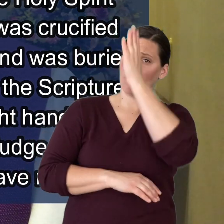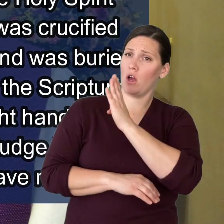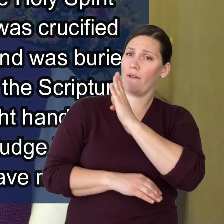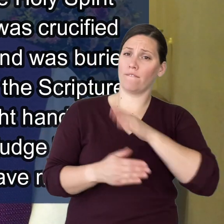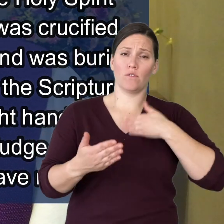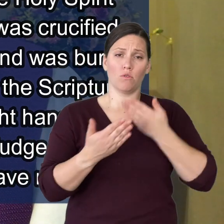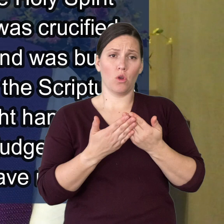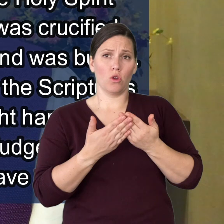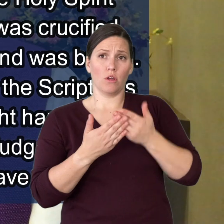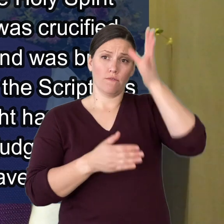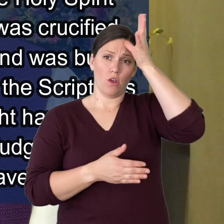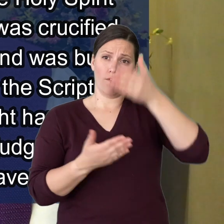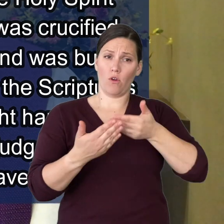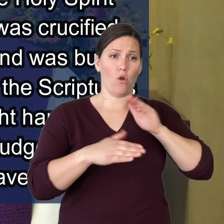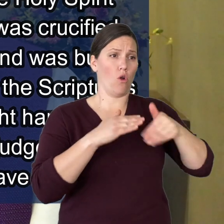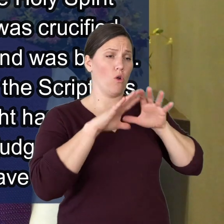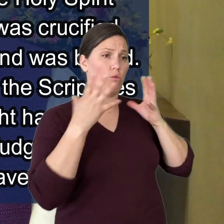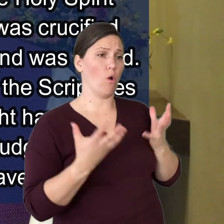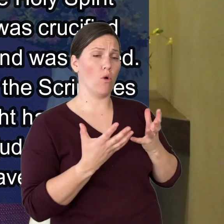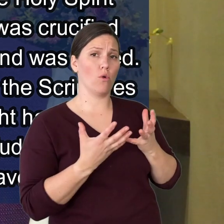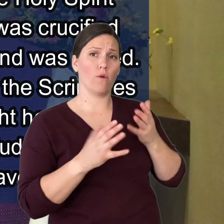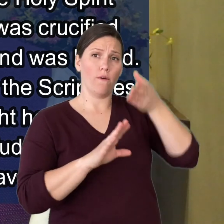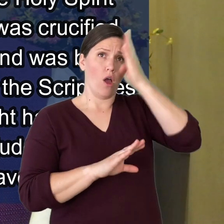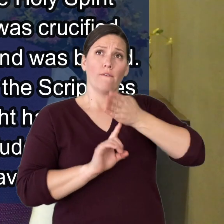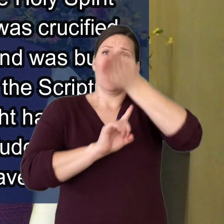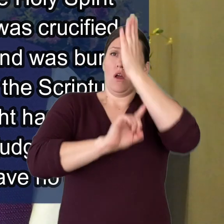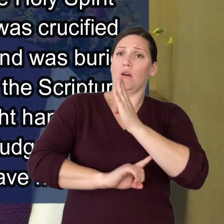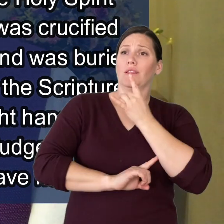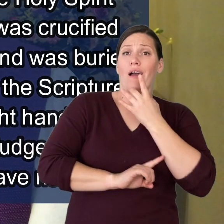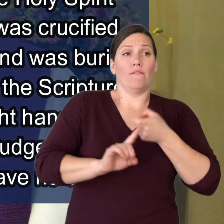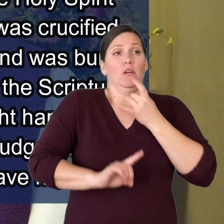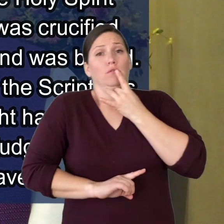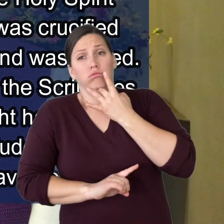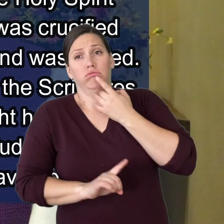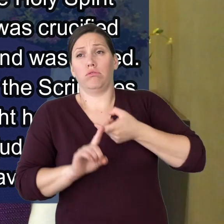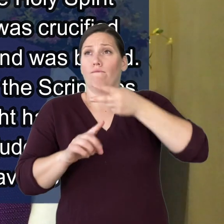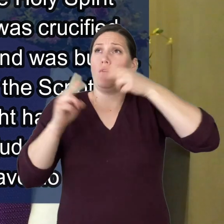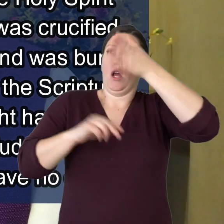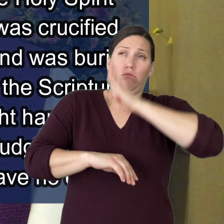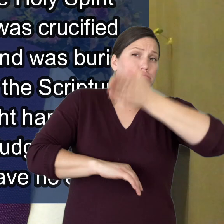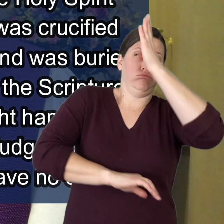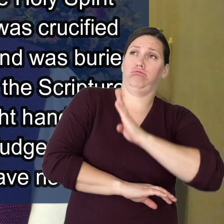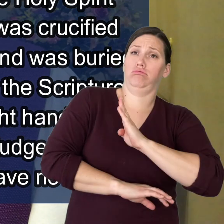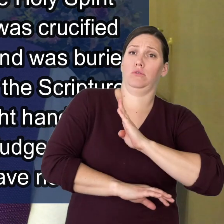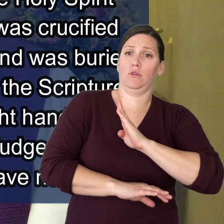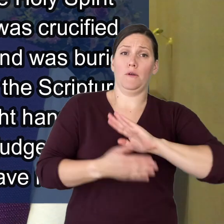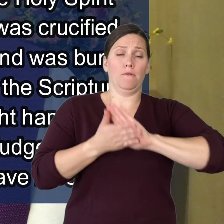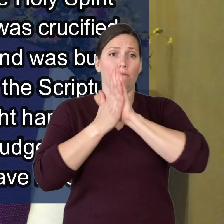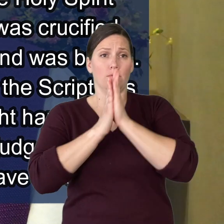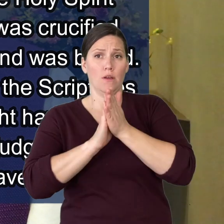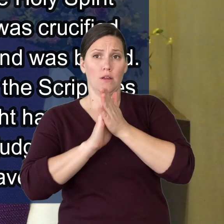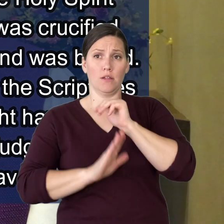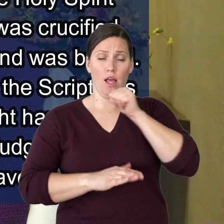God, begotten of his Father before all worlds, God of God, light of light, very